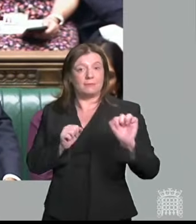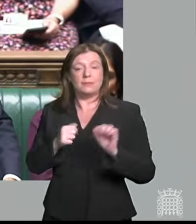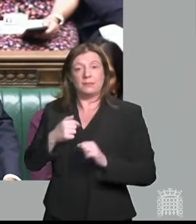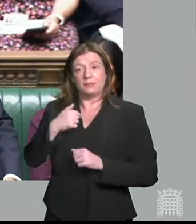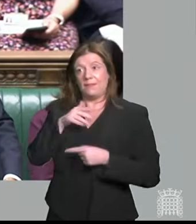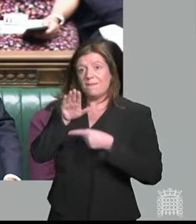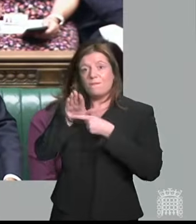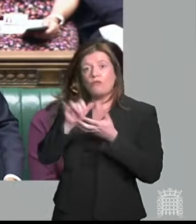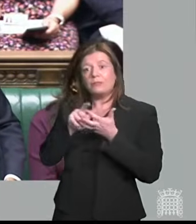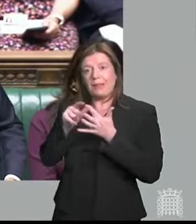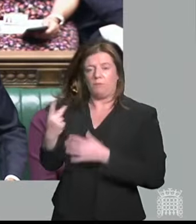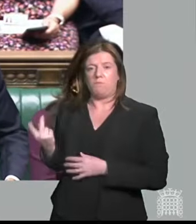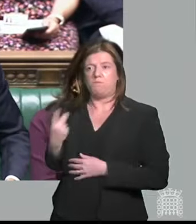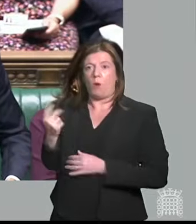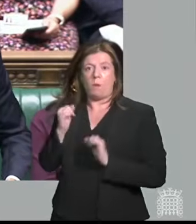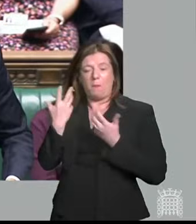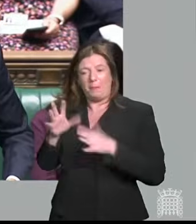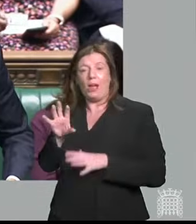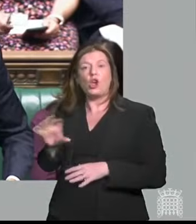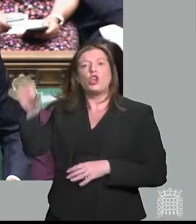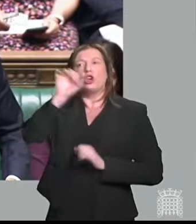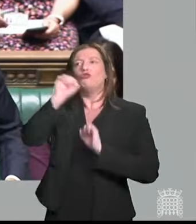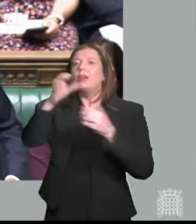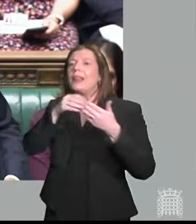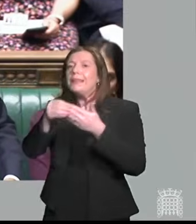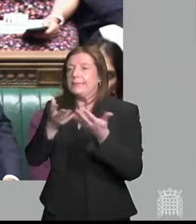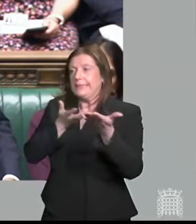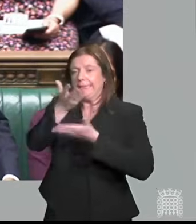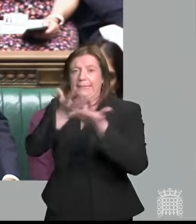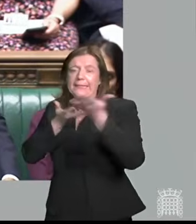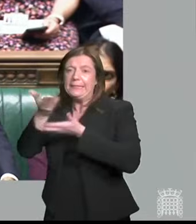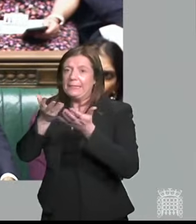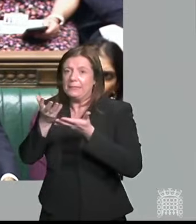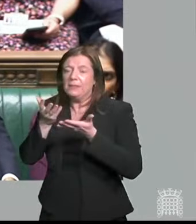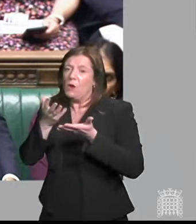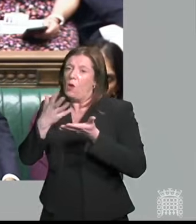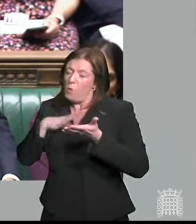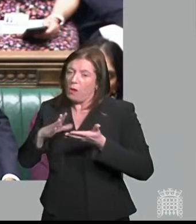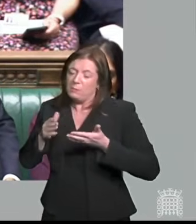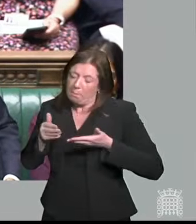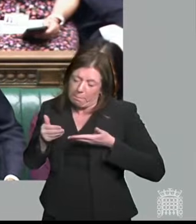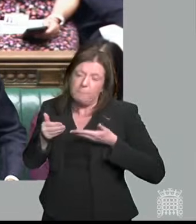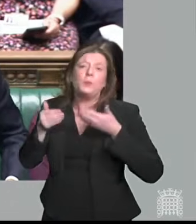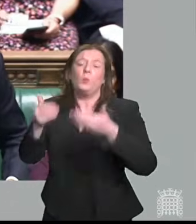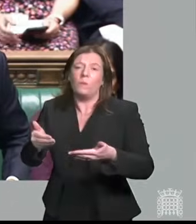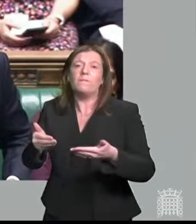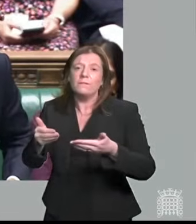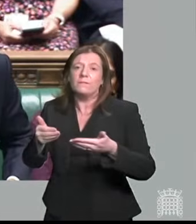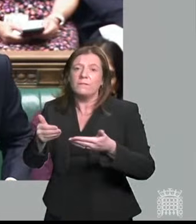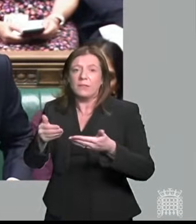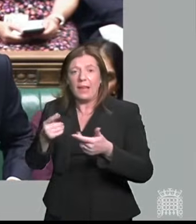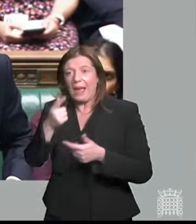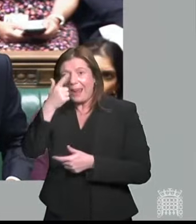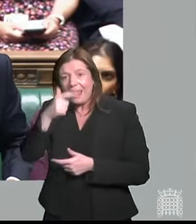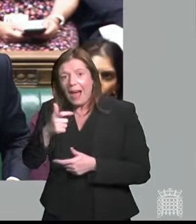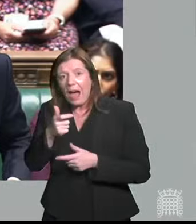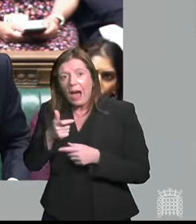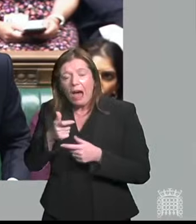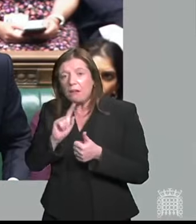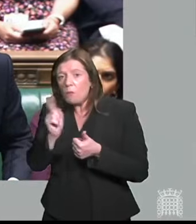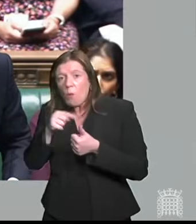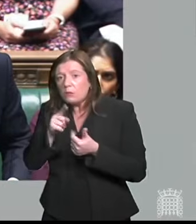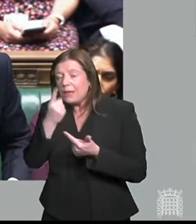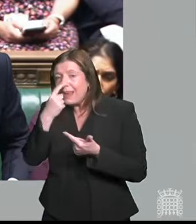with regional leaders, we've emphasised our commitment to making sure that we make progress on all the avenues that will lead towards that